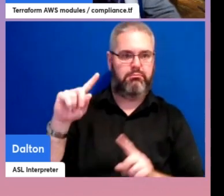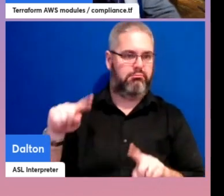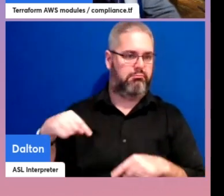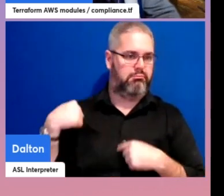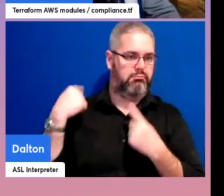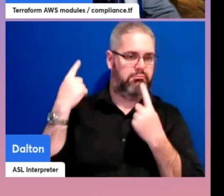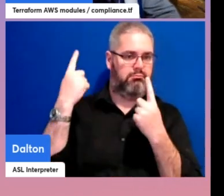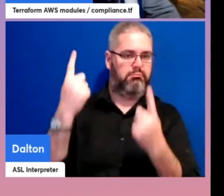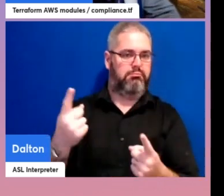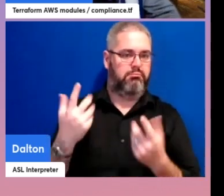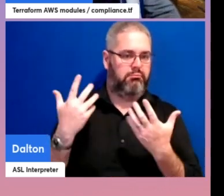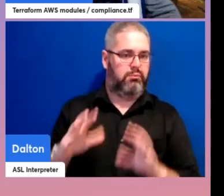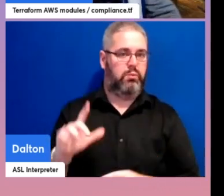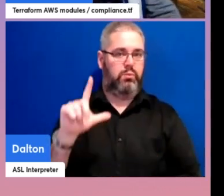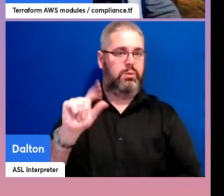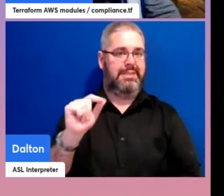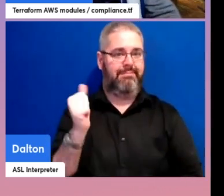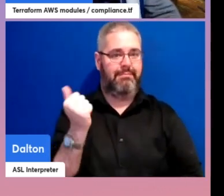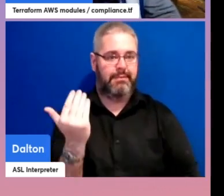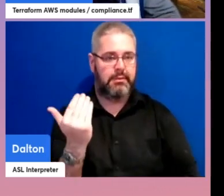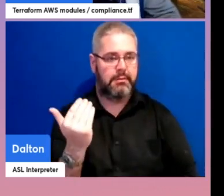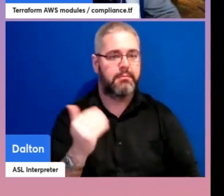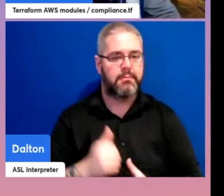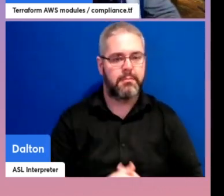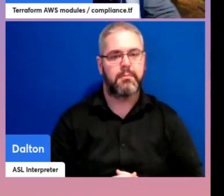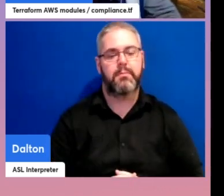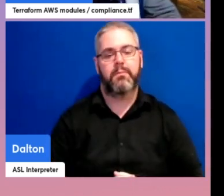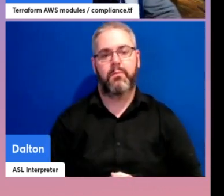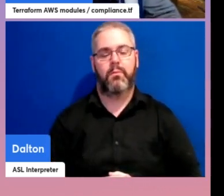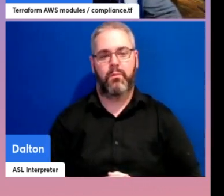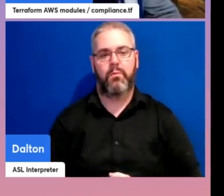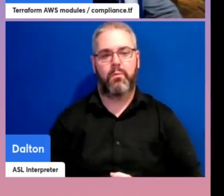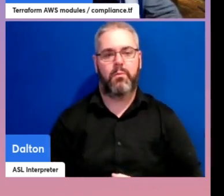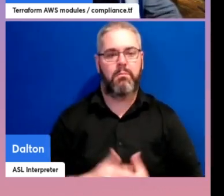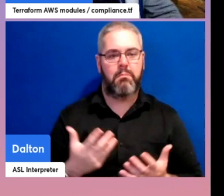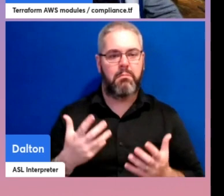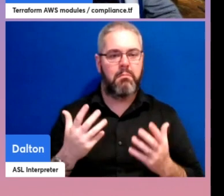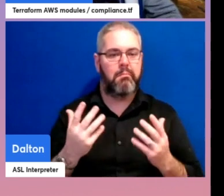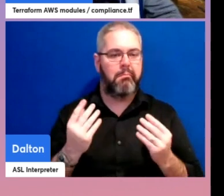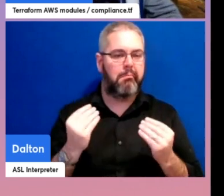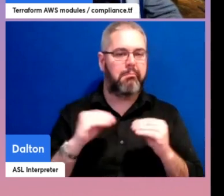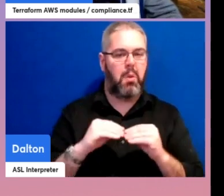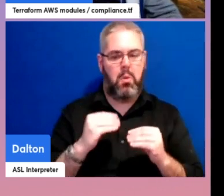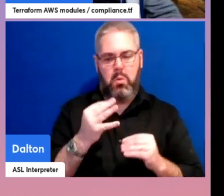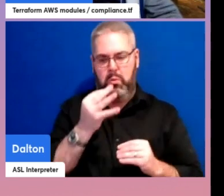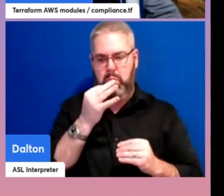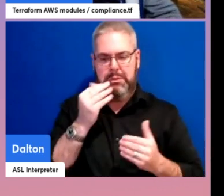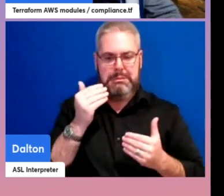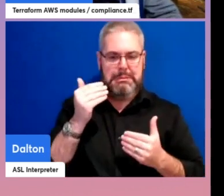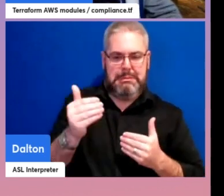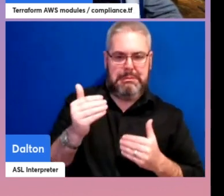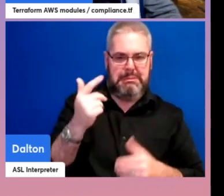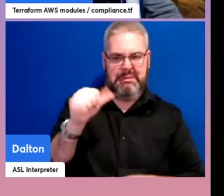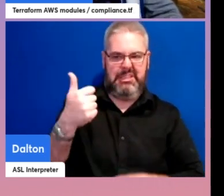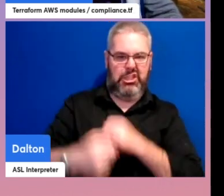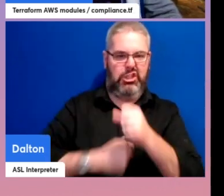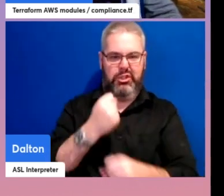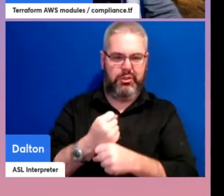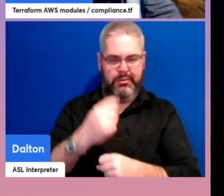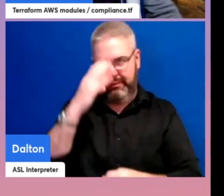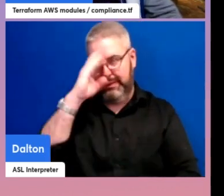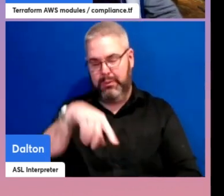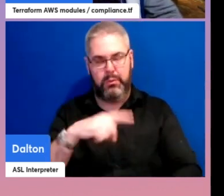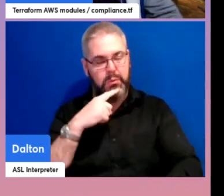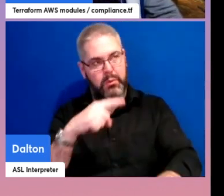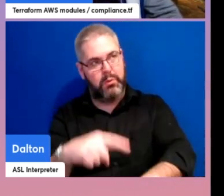already since 2015, a little bit more, and it will be 10 years. Yeah, I know it's too long.